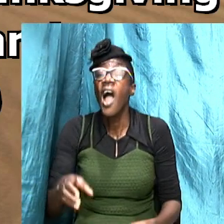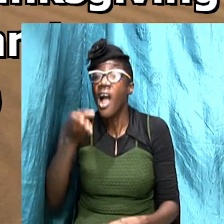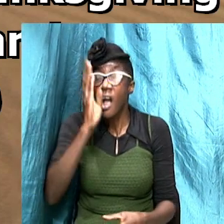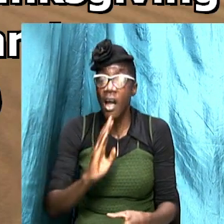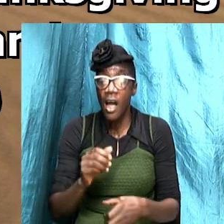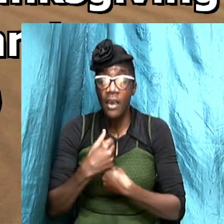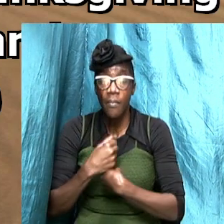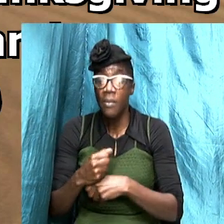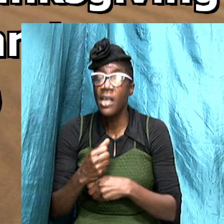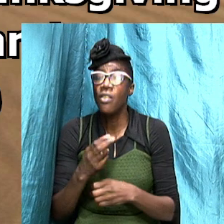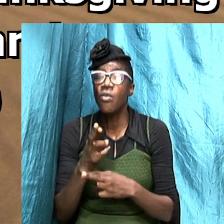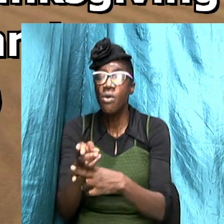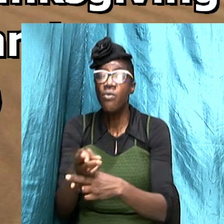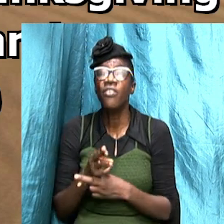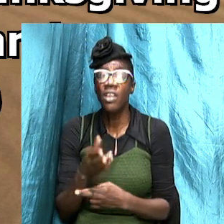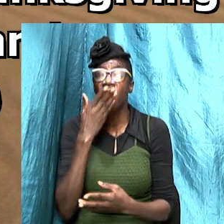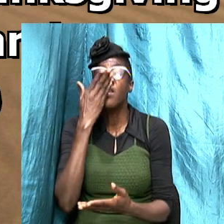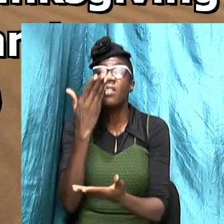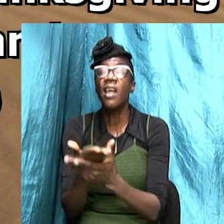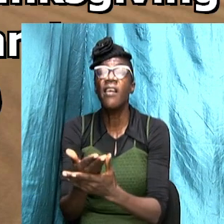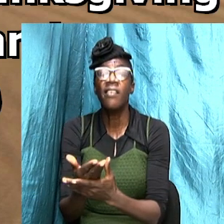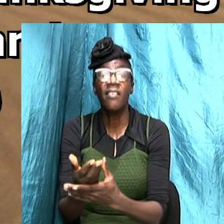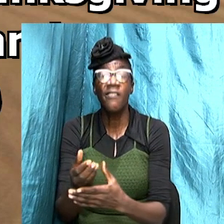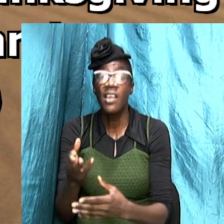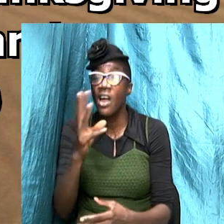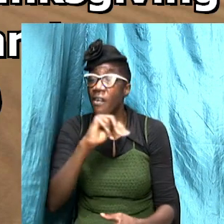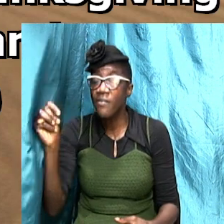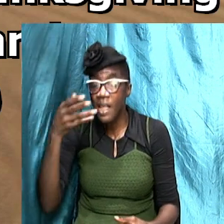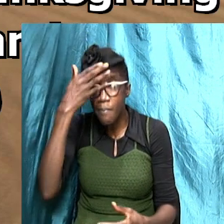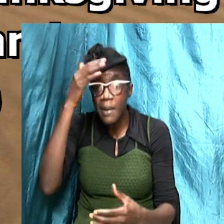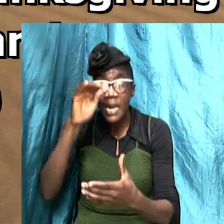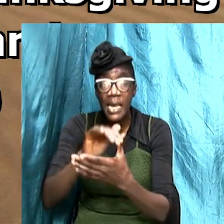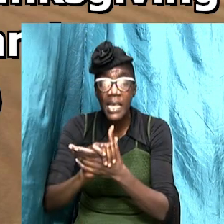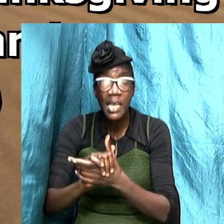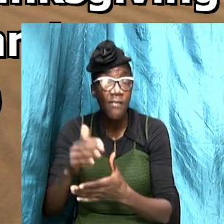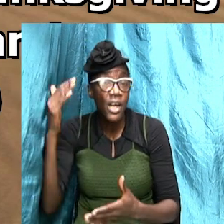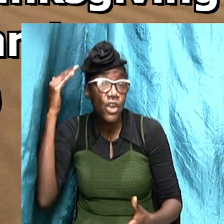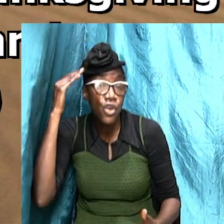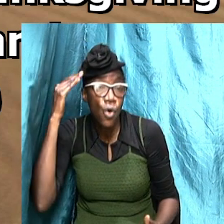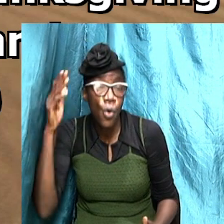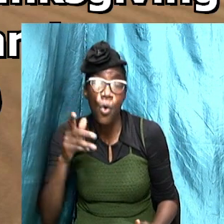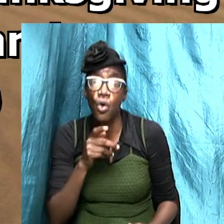thanksgiving of them which believe and know the truth